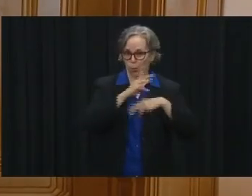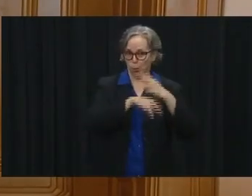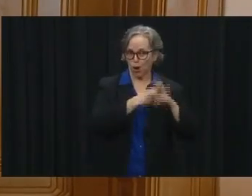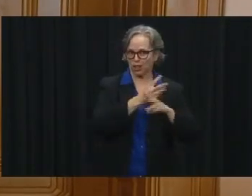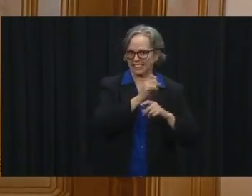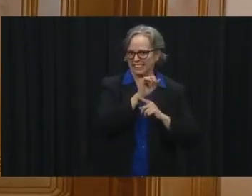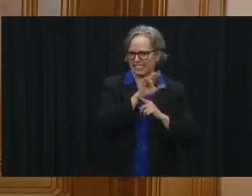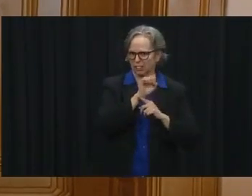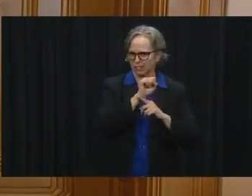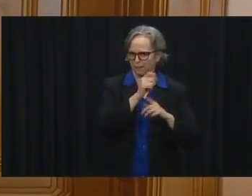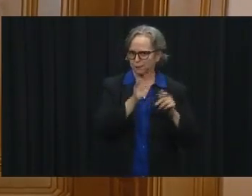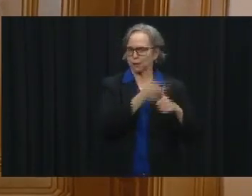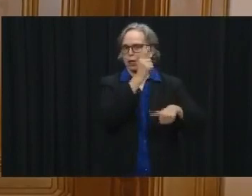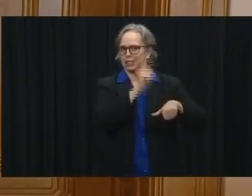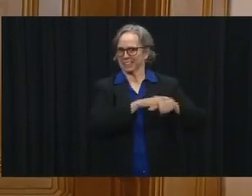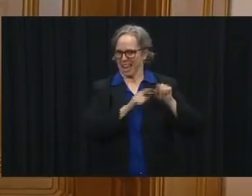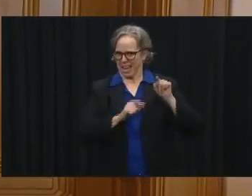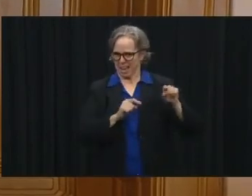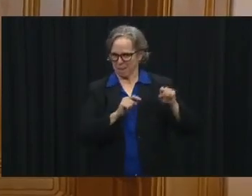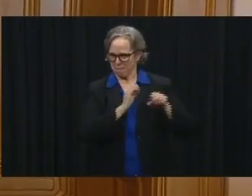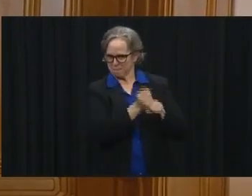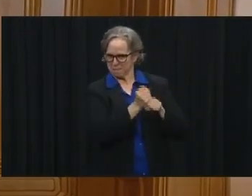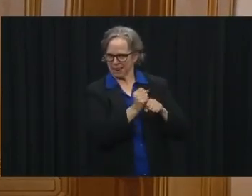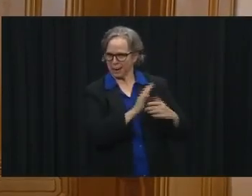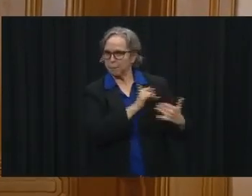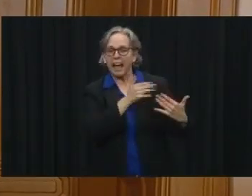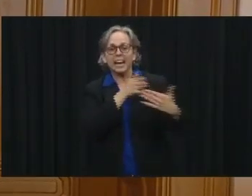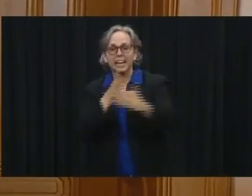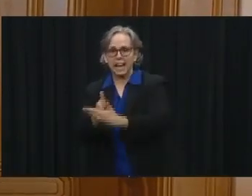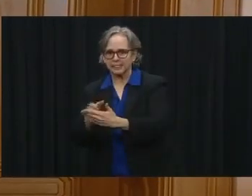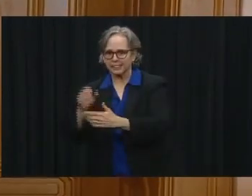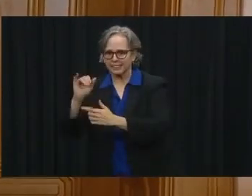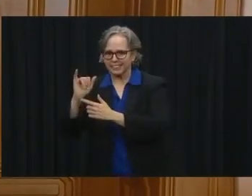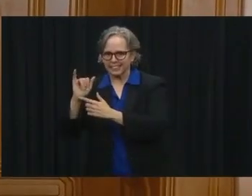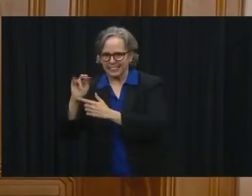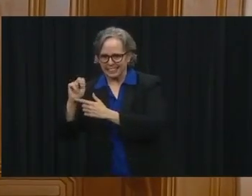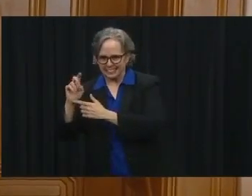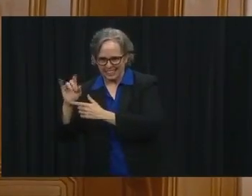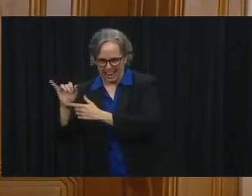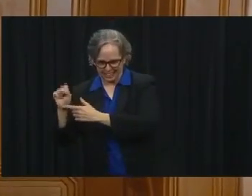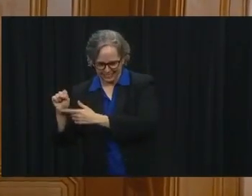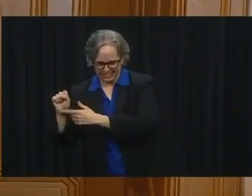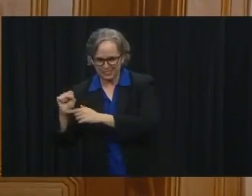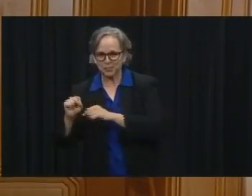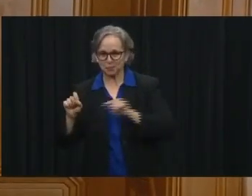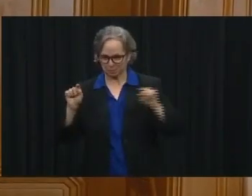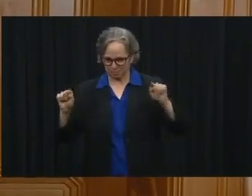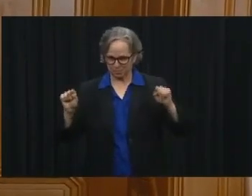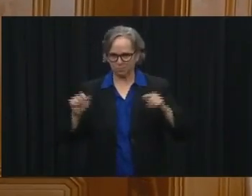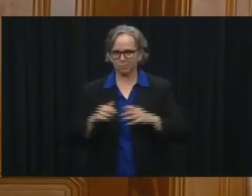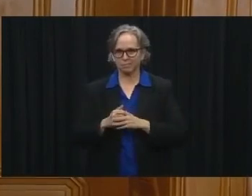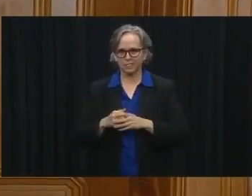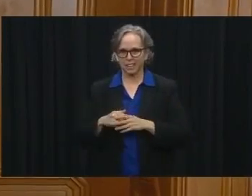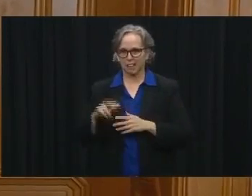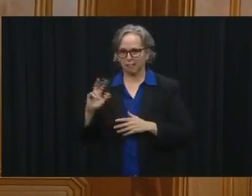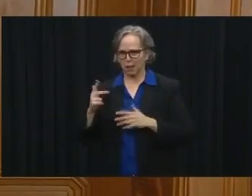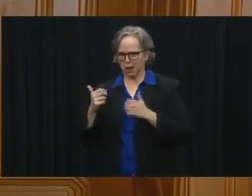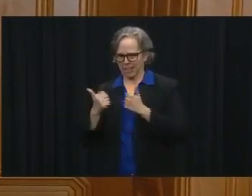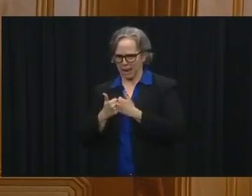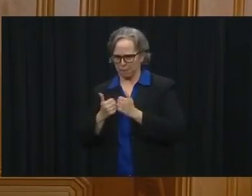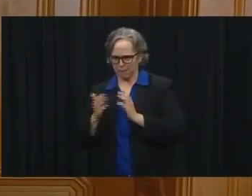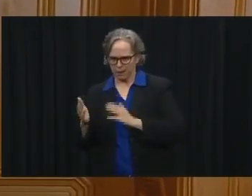the Yankees. Yankees won the first two games at Yankee Stadium. Third game was going to be in Crosley Field. So my dad and his